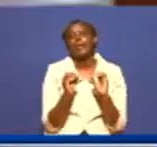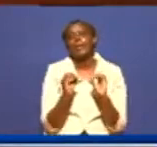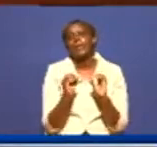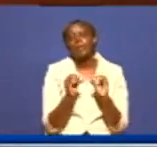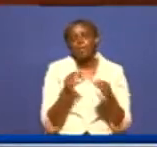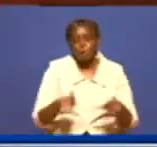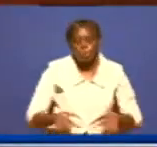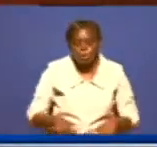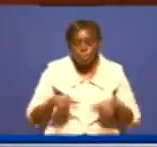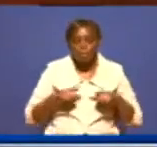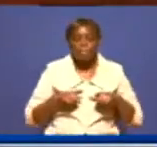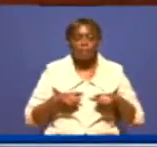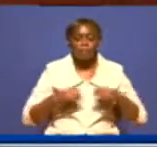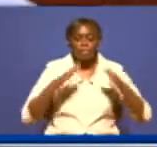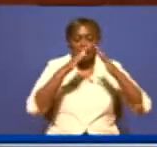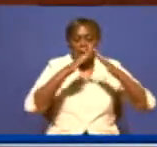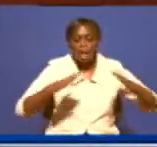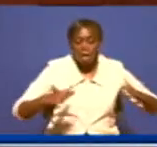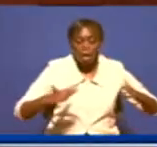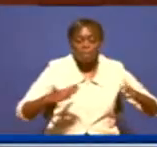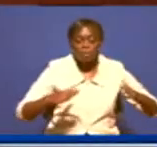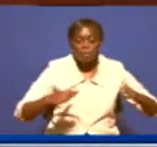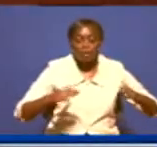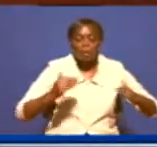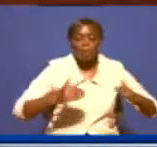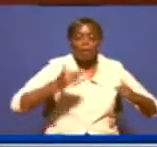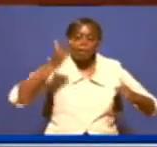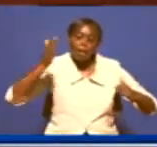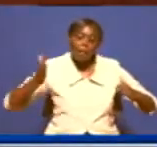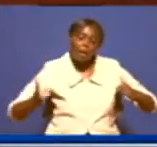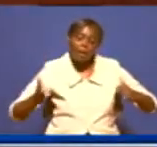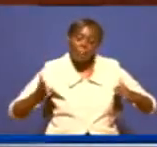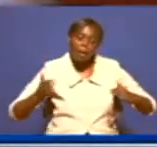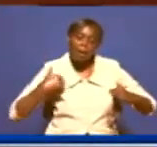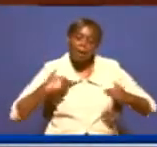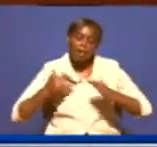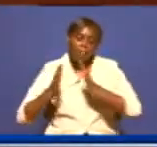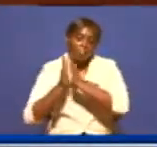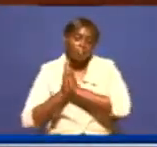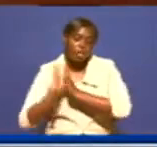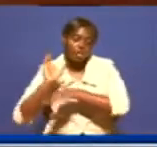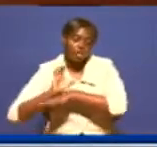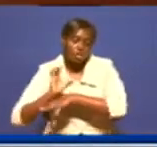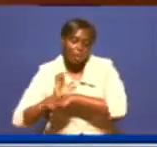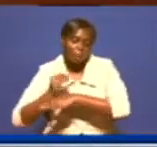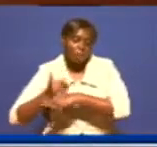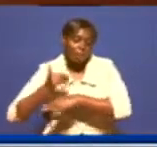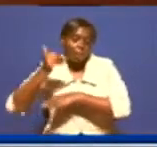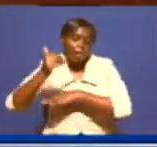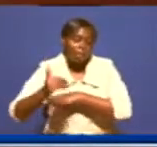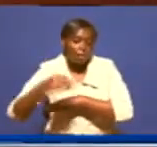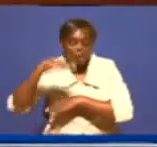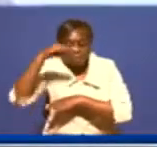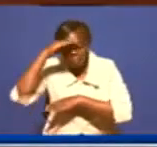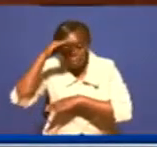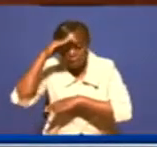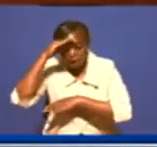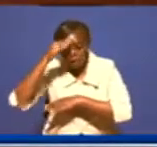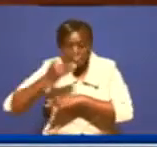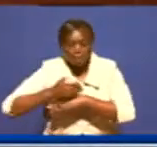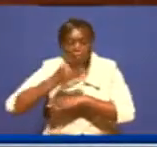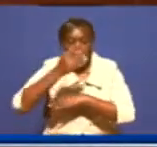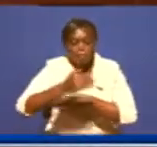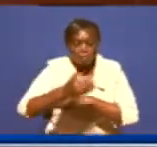living in a residential home. Before you know it, there is kesha, Madam Speaker. Before you know it, there is a club, Madam Speaker. Before you know it, especially